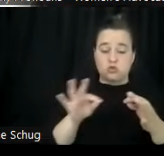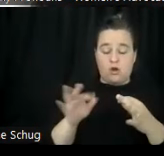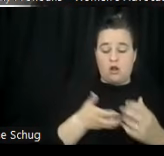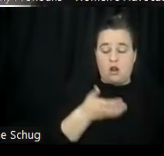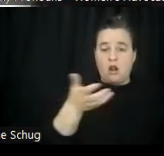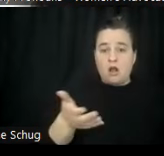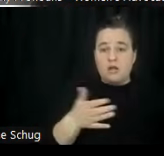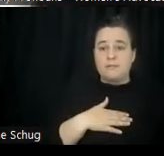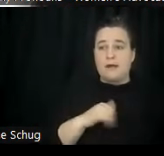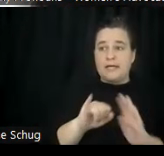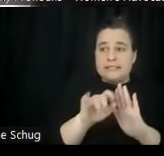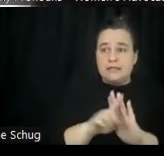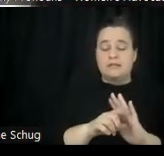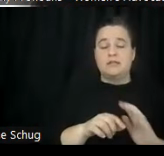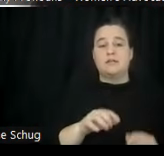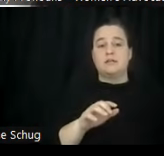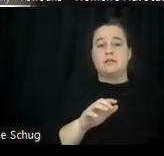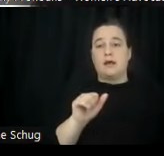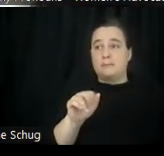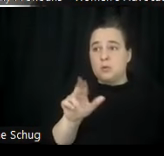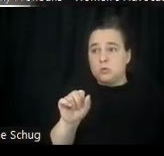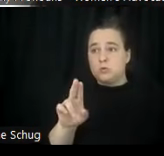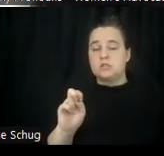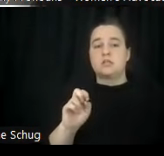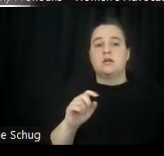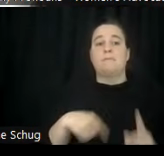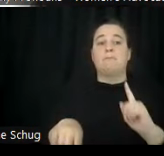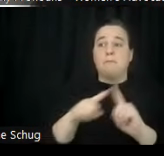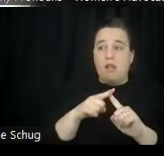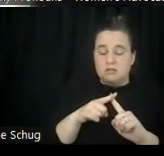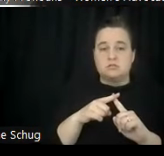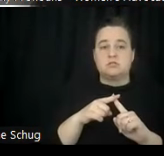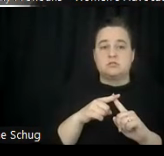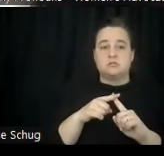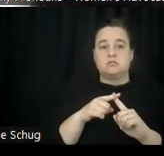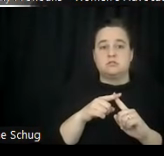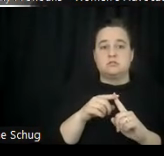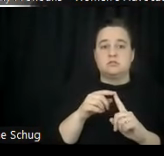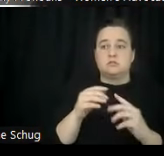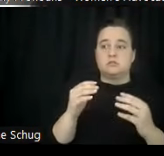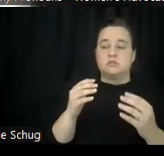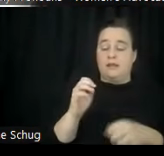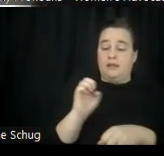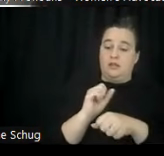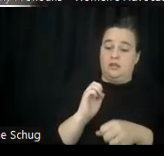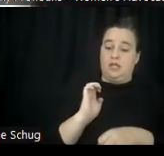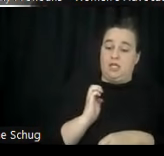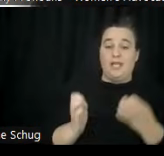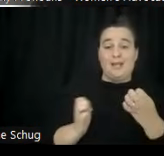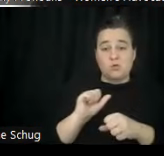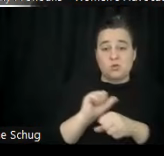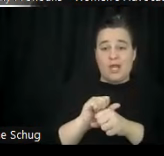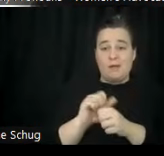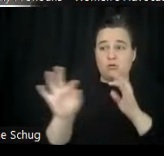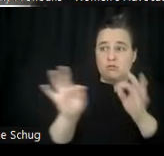someone's identity is, but having to really do the emotional labor of explaining that to people who might